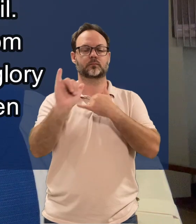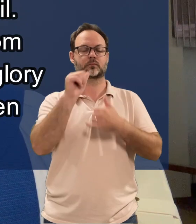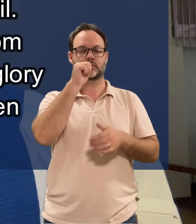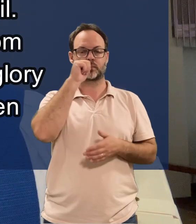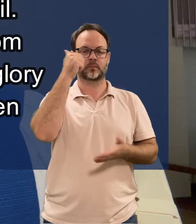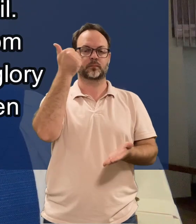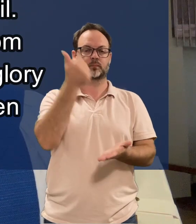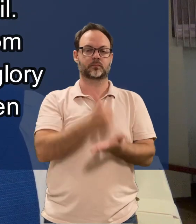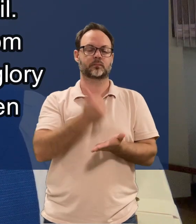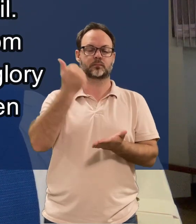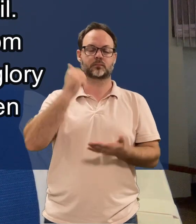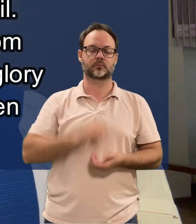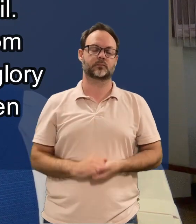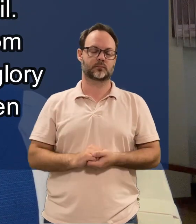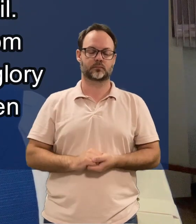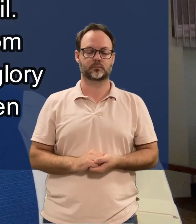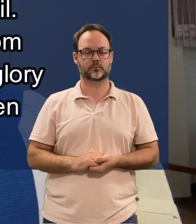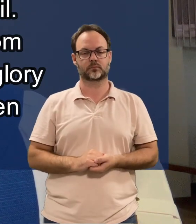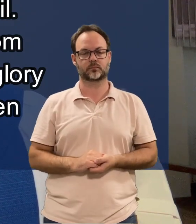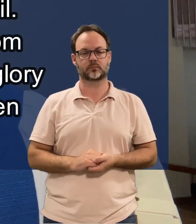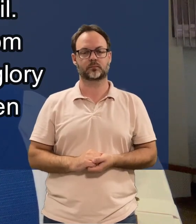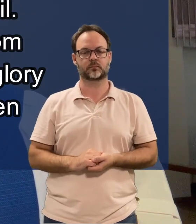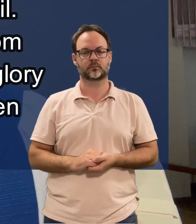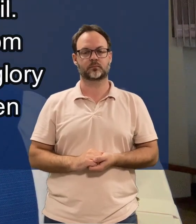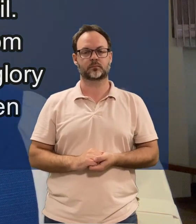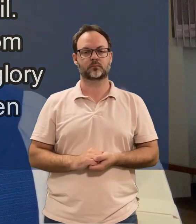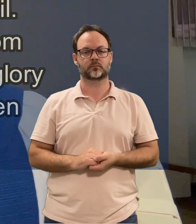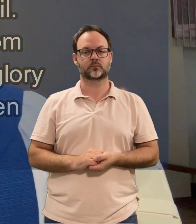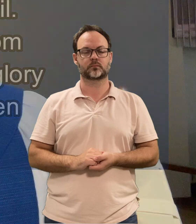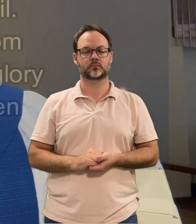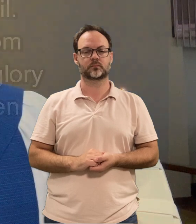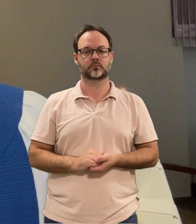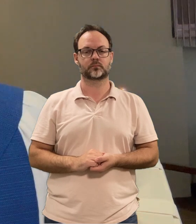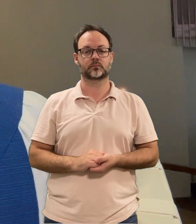power, and the glory, forever and ever. Amen.